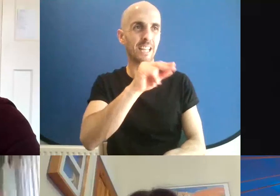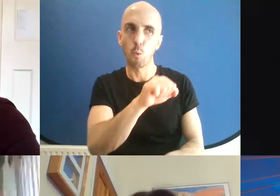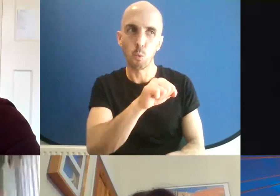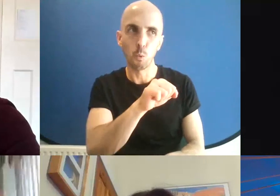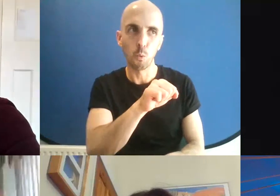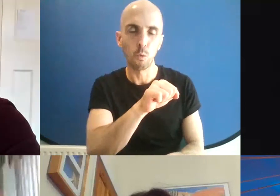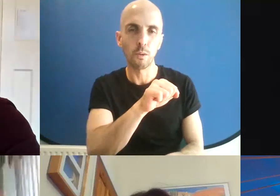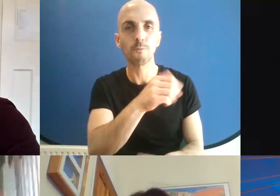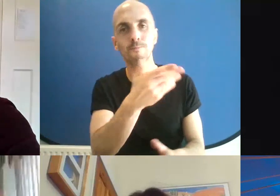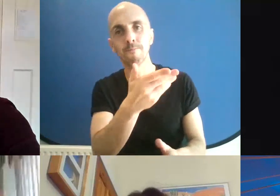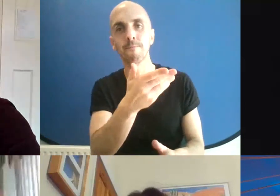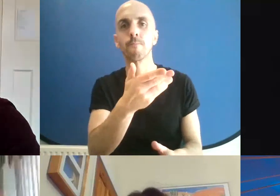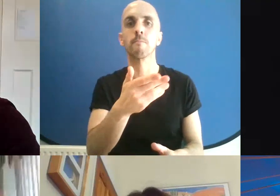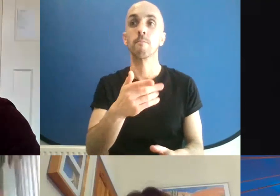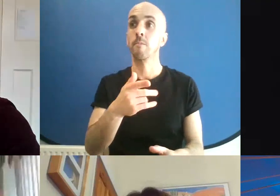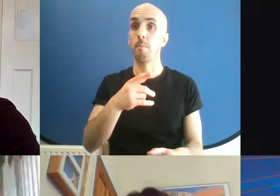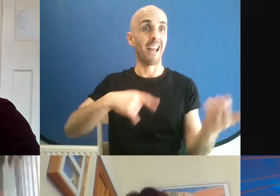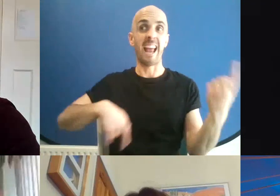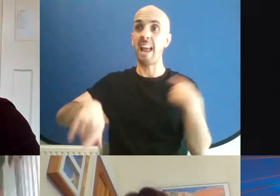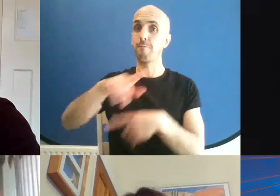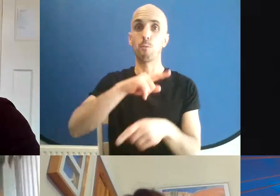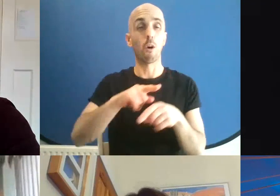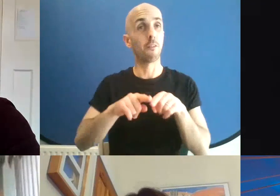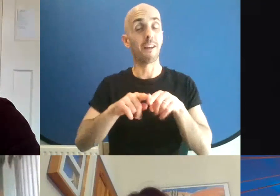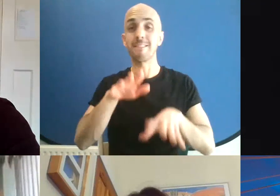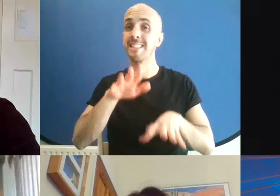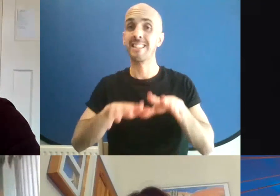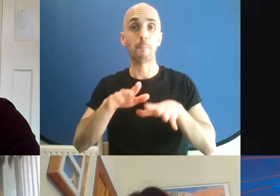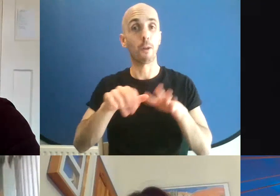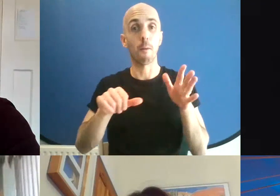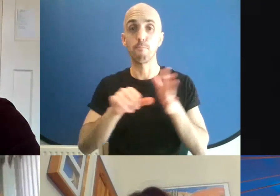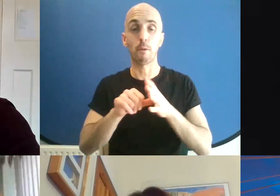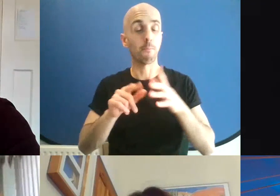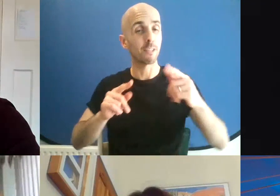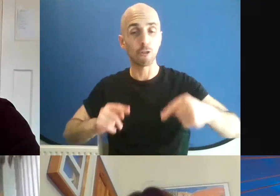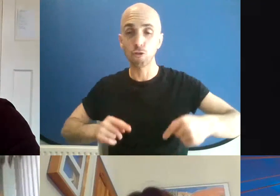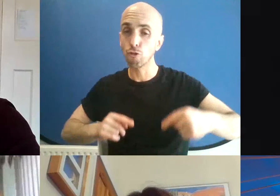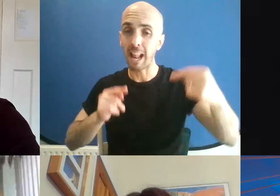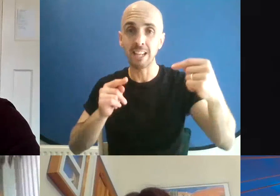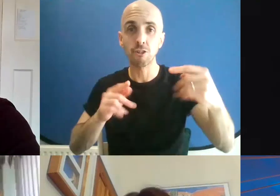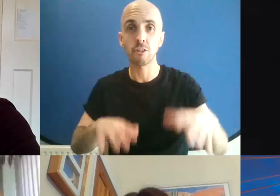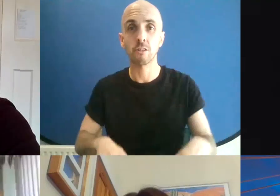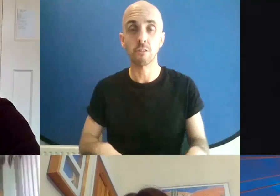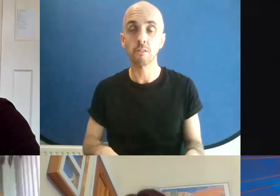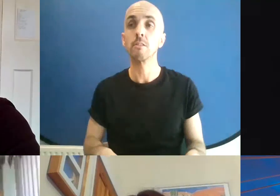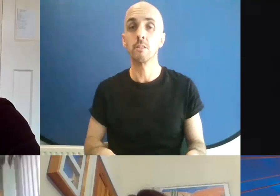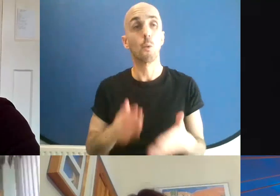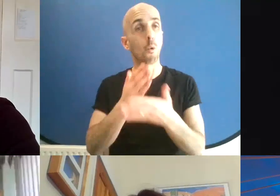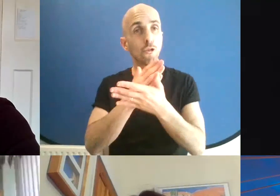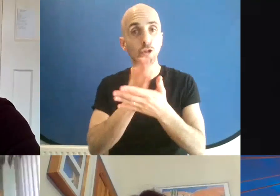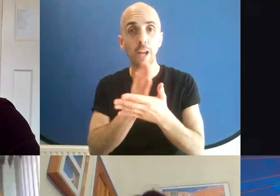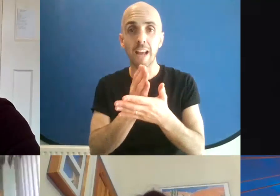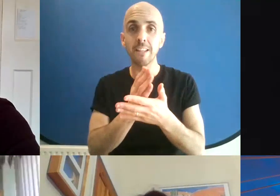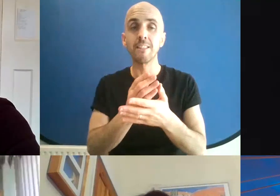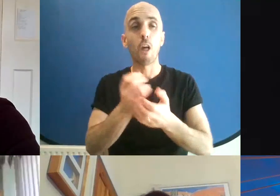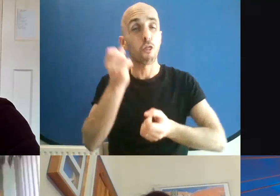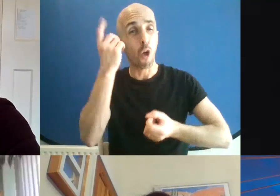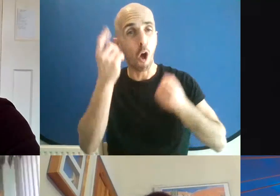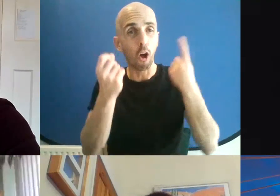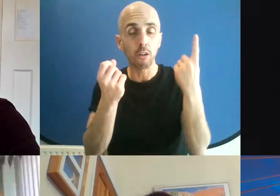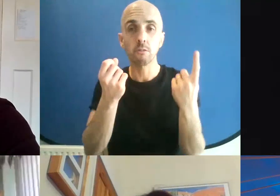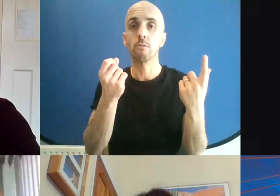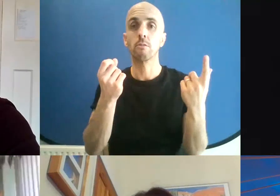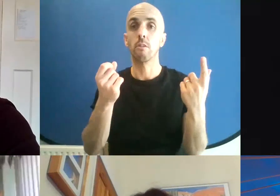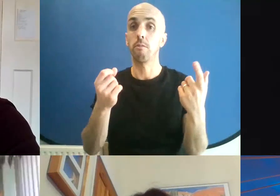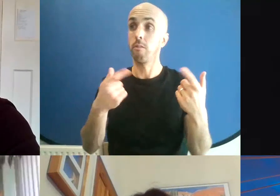similar issues. And we've all kind of we've all had to kind of come up with some kind of solution to what those issues are. So it's kind of